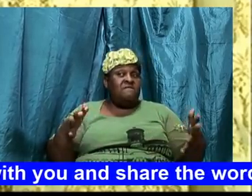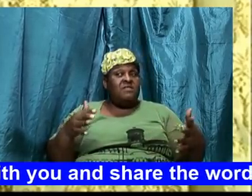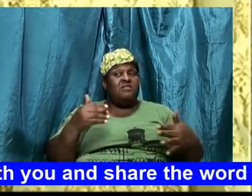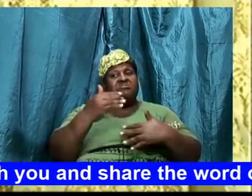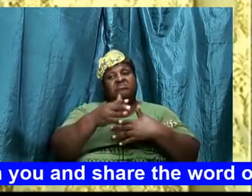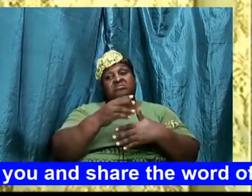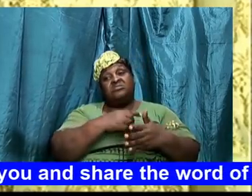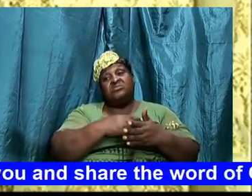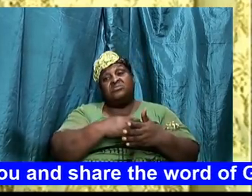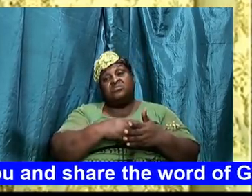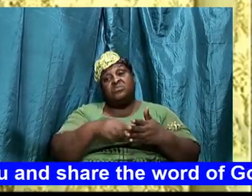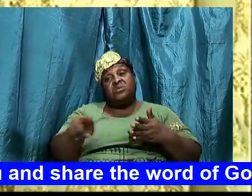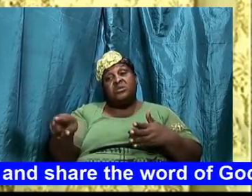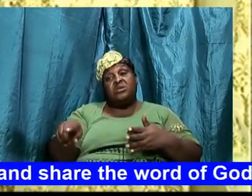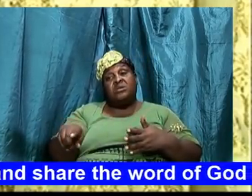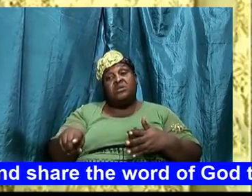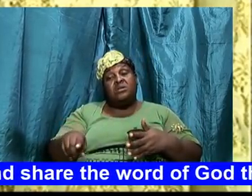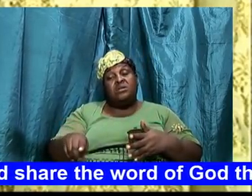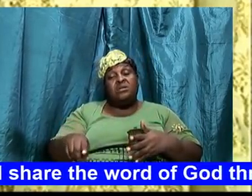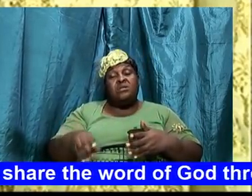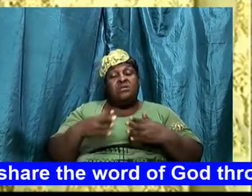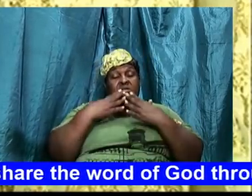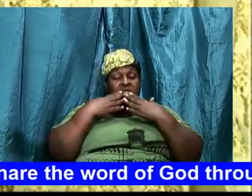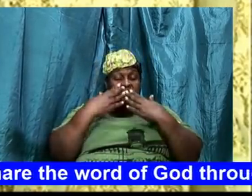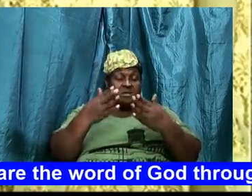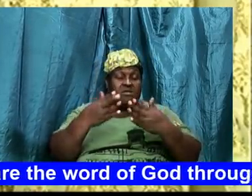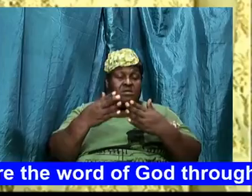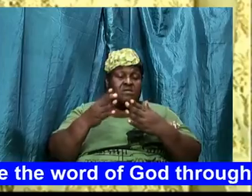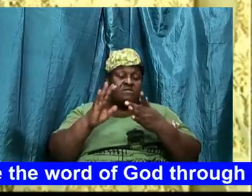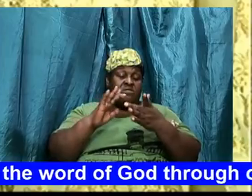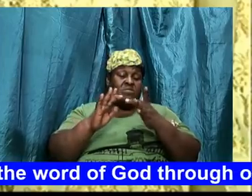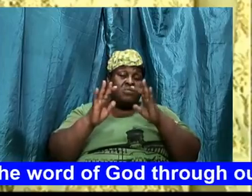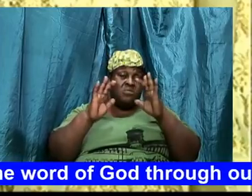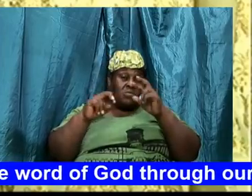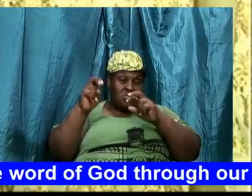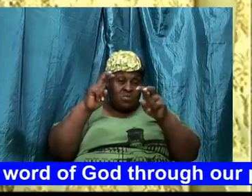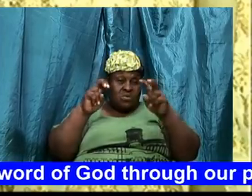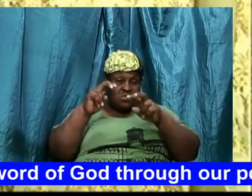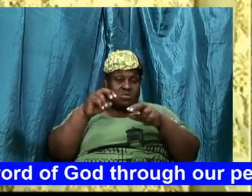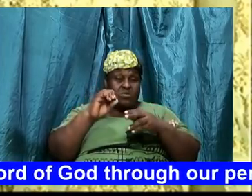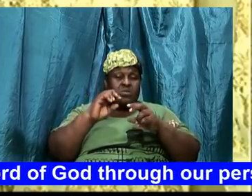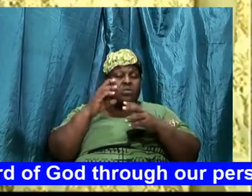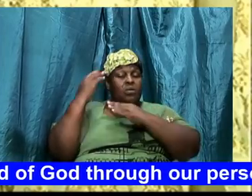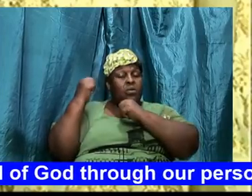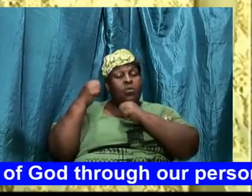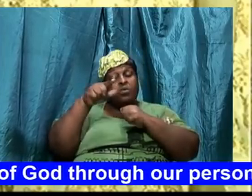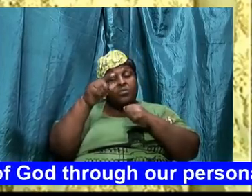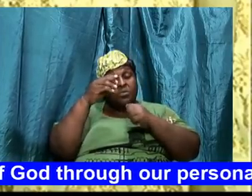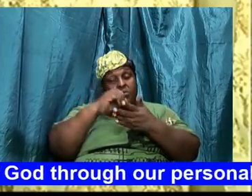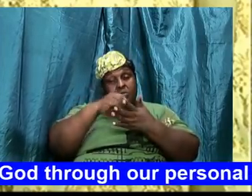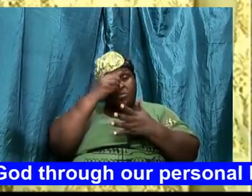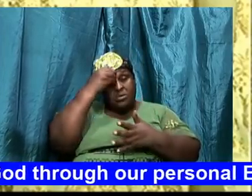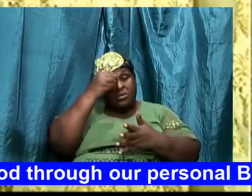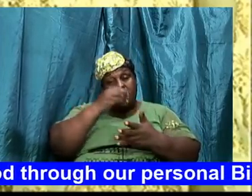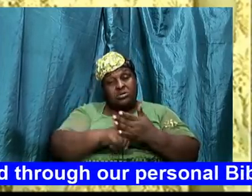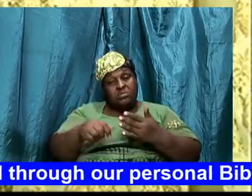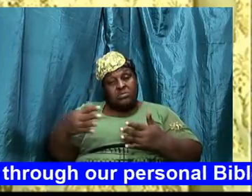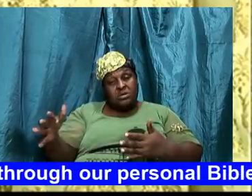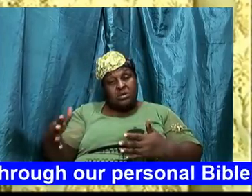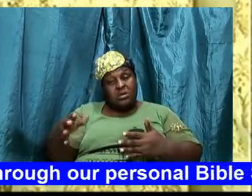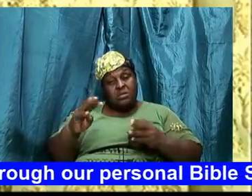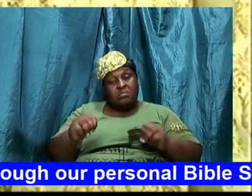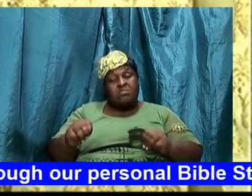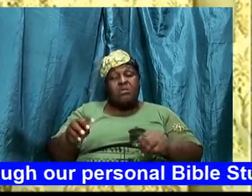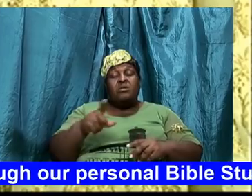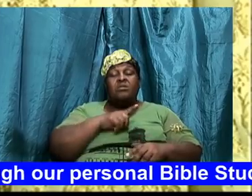to the will of God. God bless you. Thank you for tuning in. Hope that you have learned something. And may the Lord make